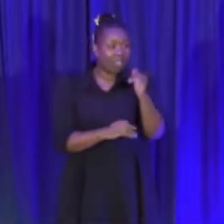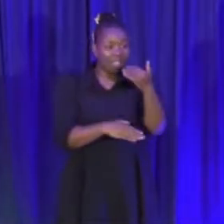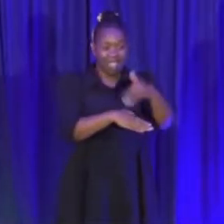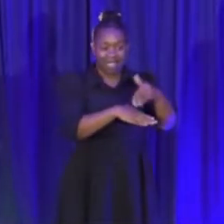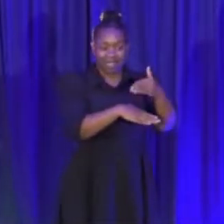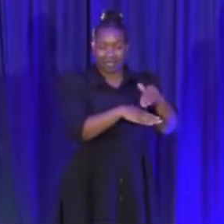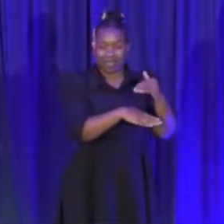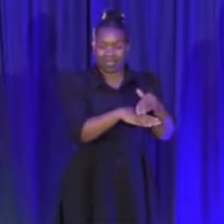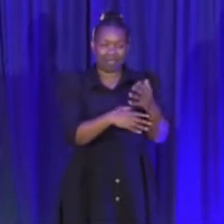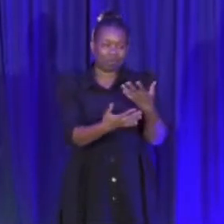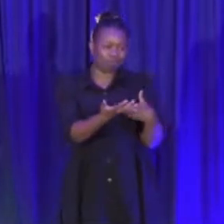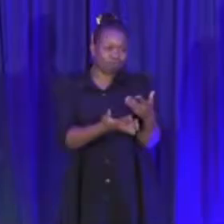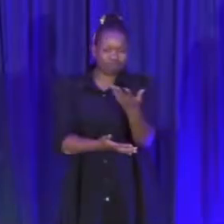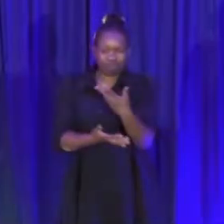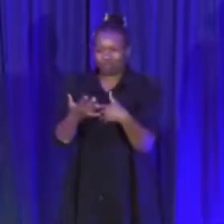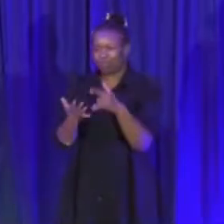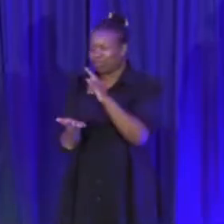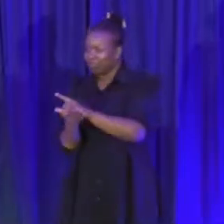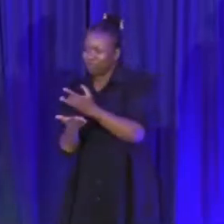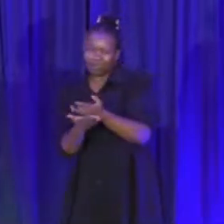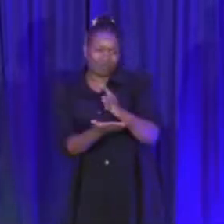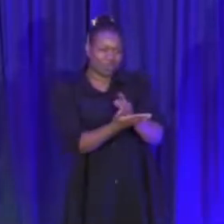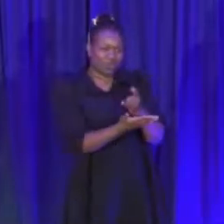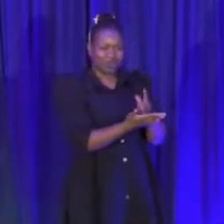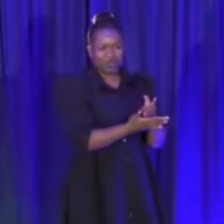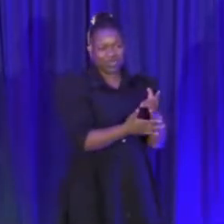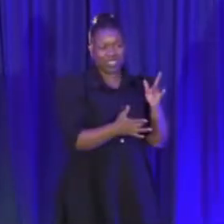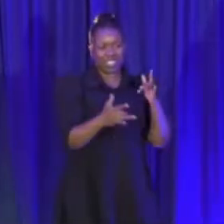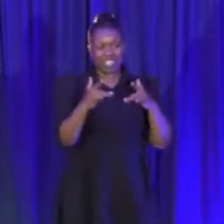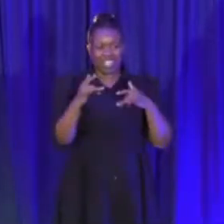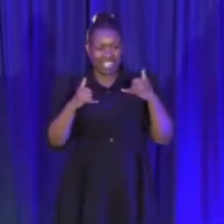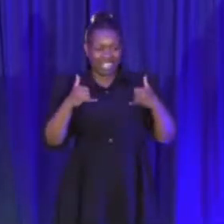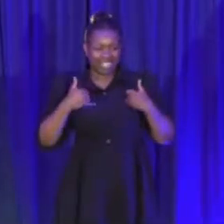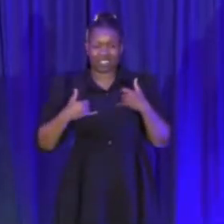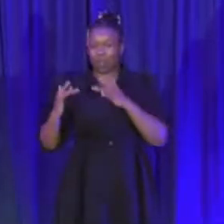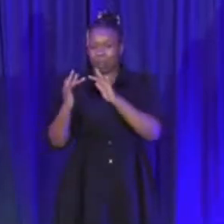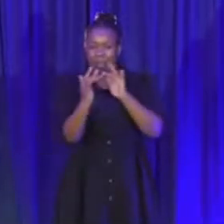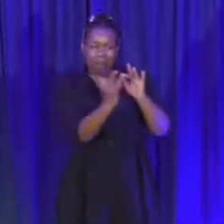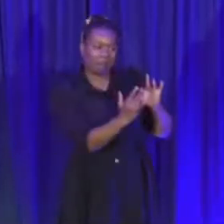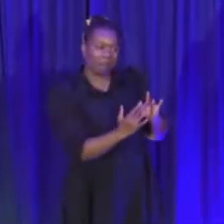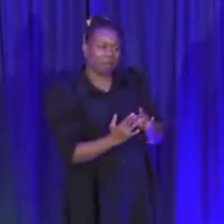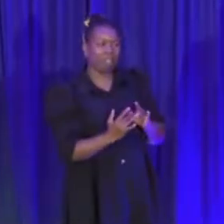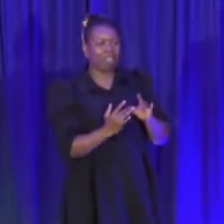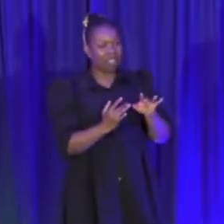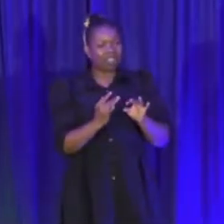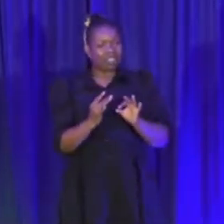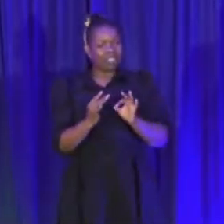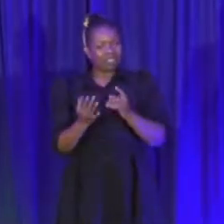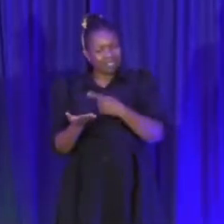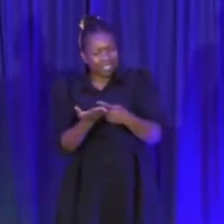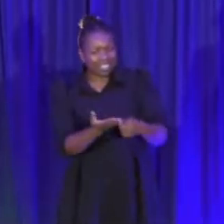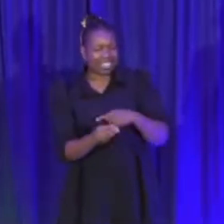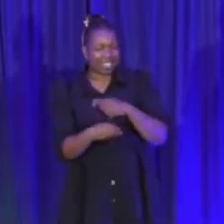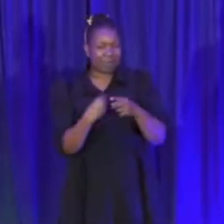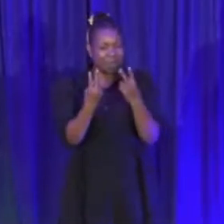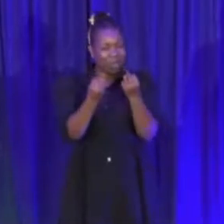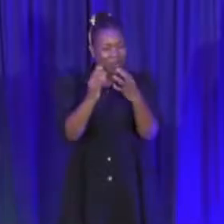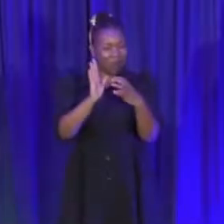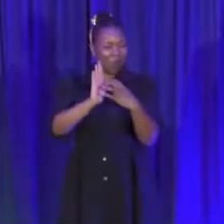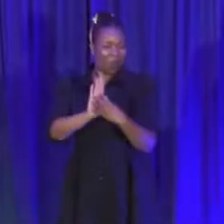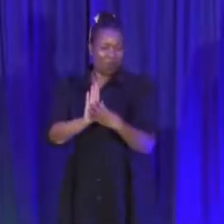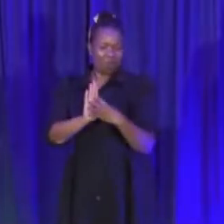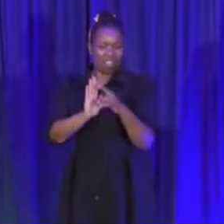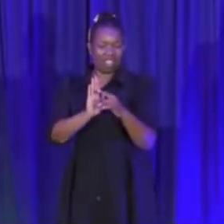outside, mingle, have a good time, network, talk about the beautiful logo as we prepare the room for our